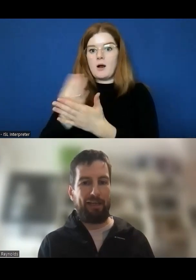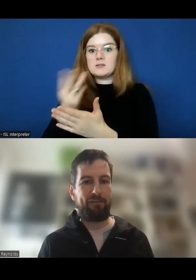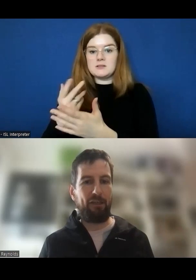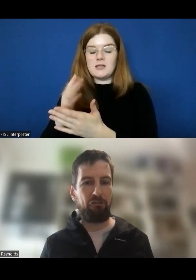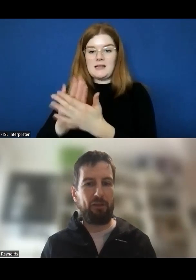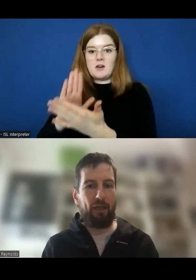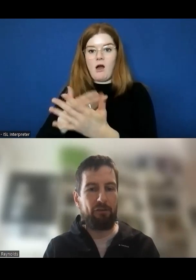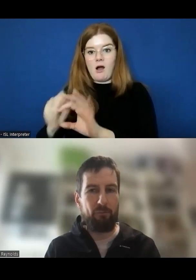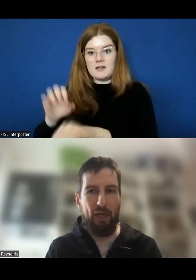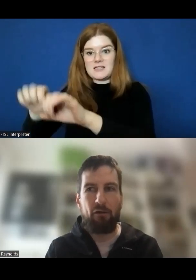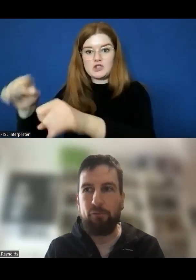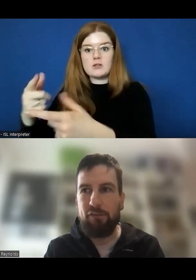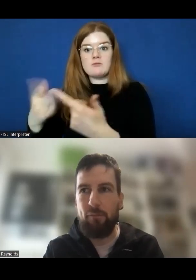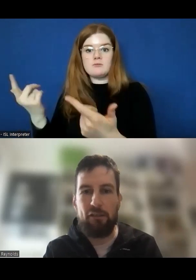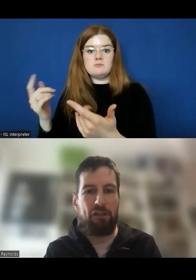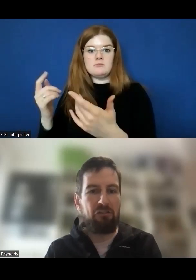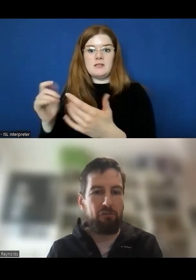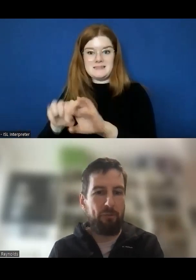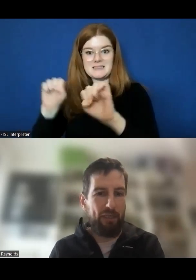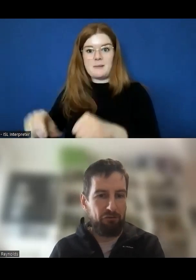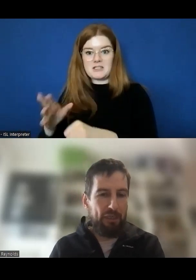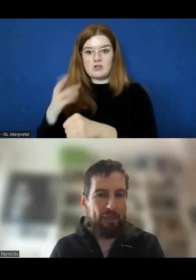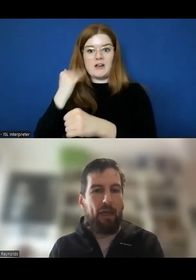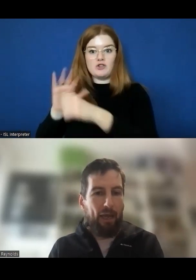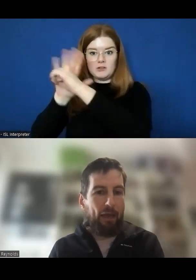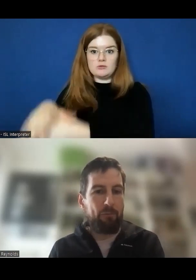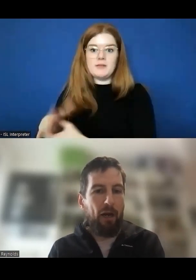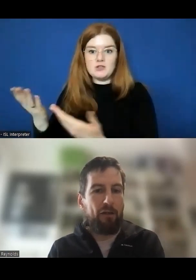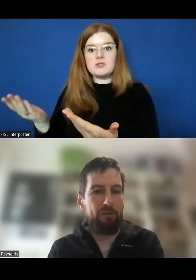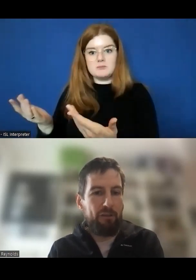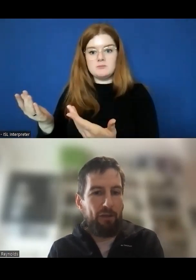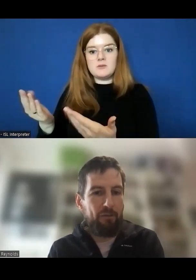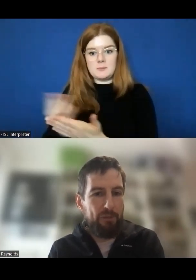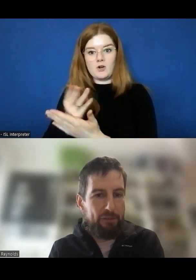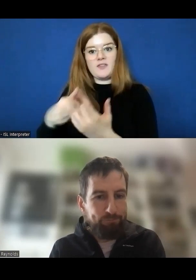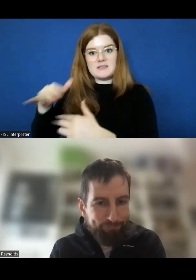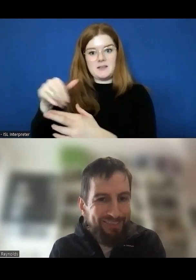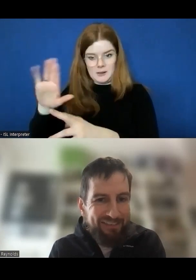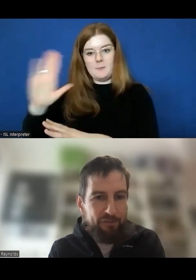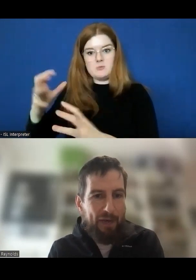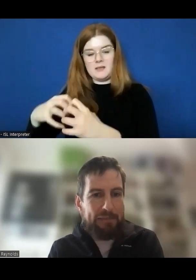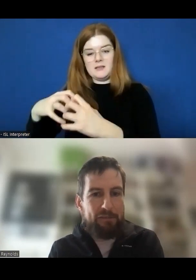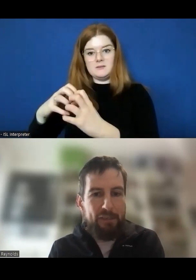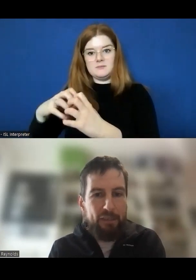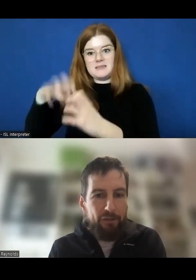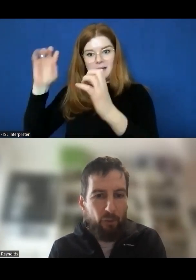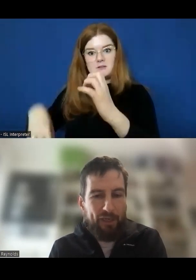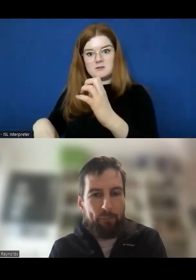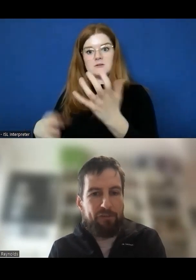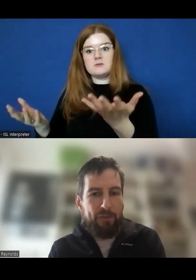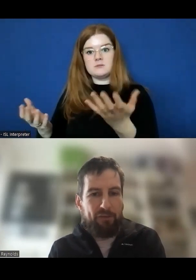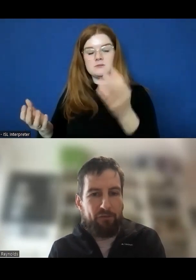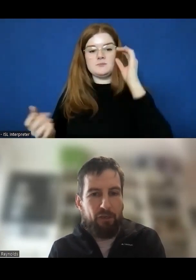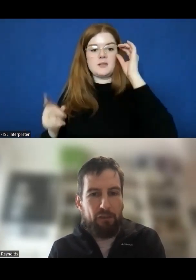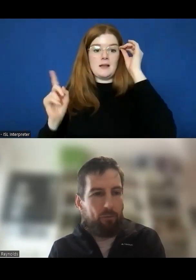colonization and annexation and systematic racial discrimination as part of it, and has to be dismantled. So, and